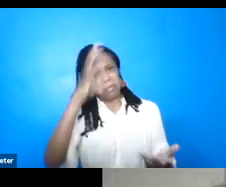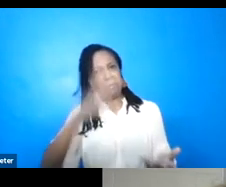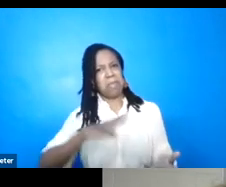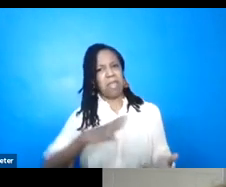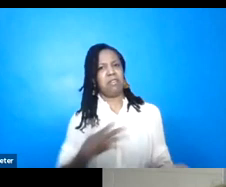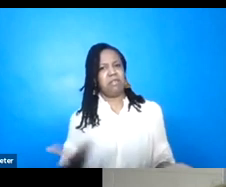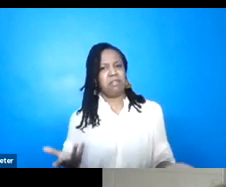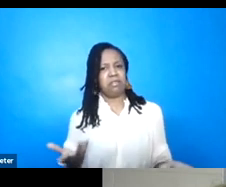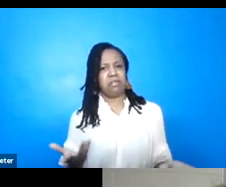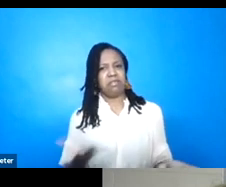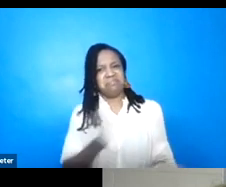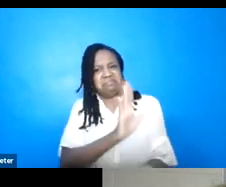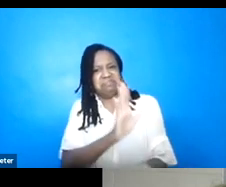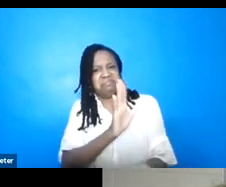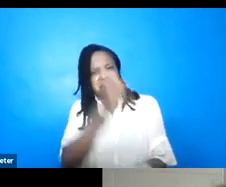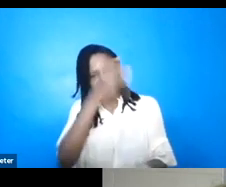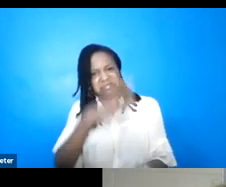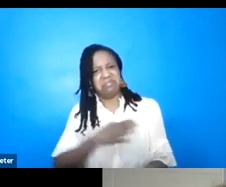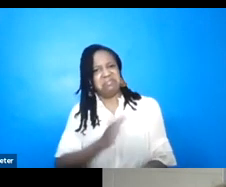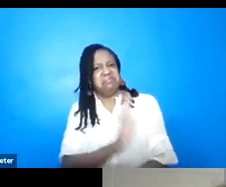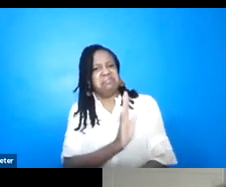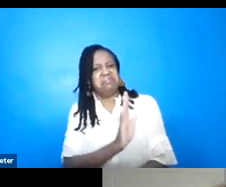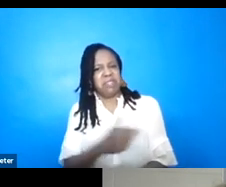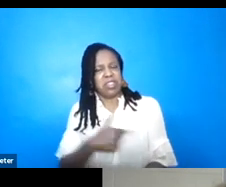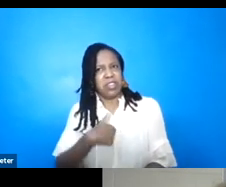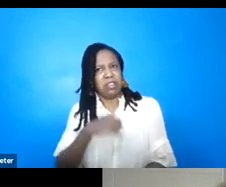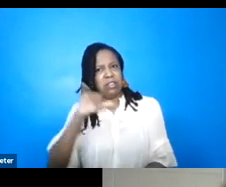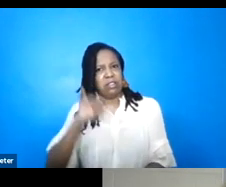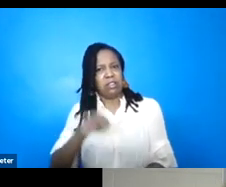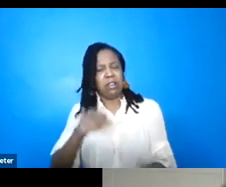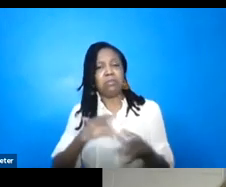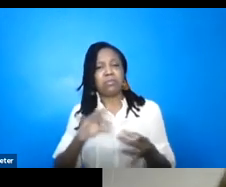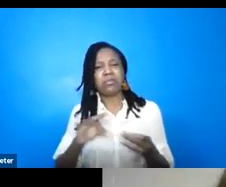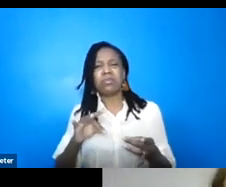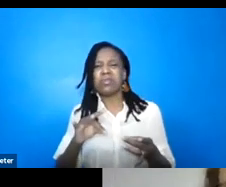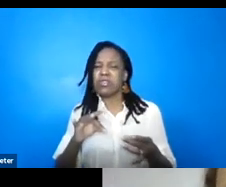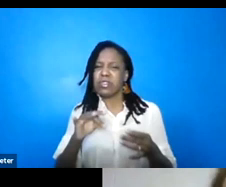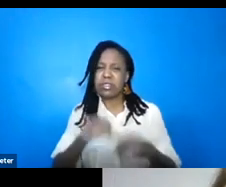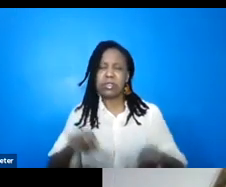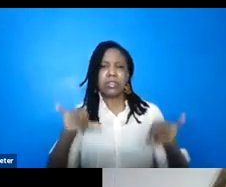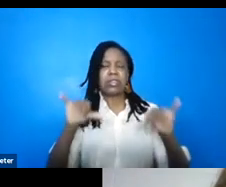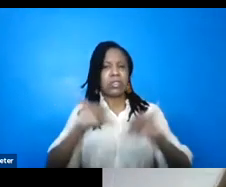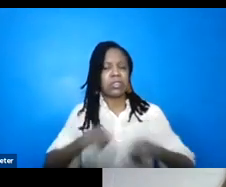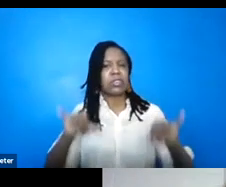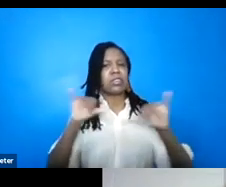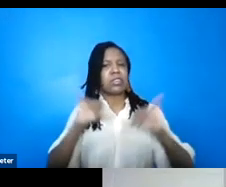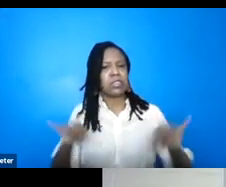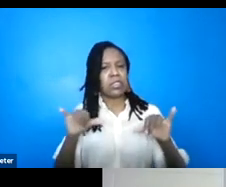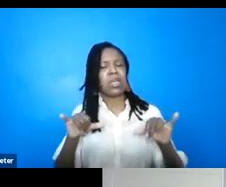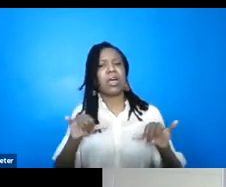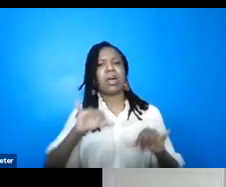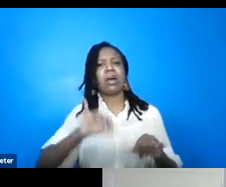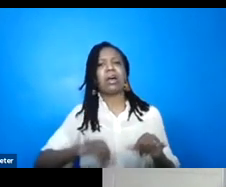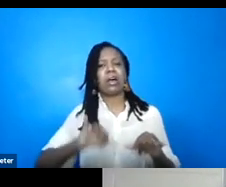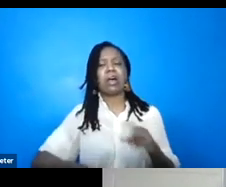I admired, the actors in these movies that I admired. They were always men that were aggressive because they got the respect from everyone